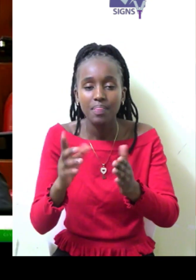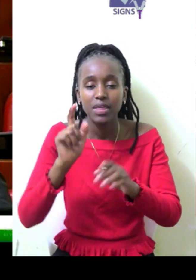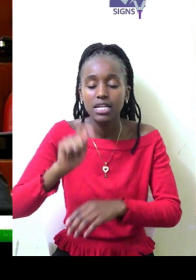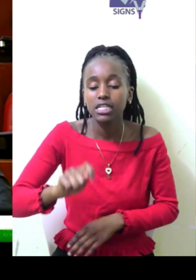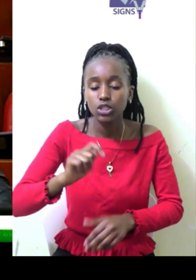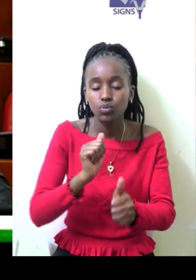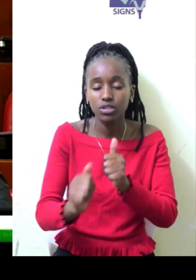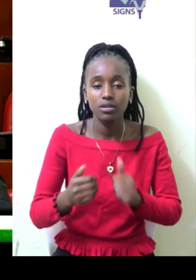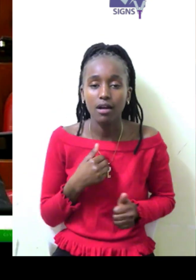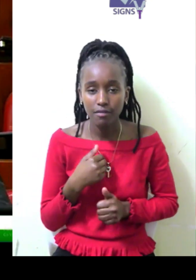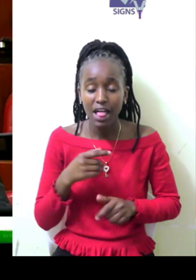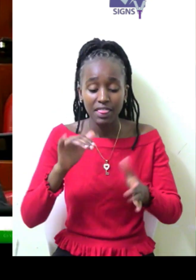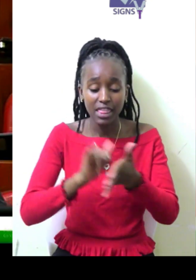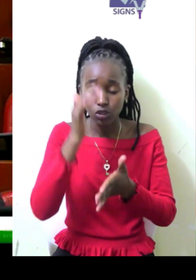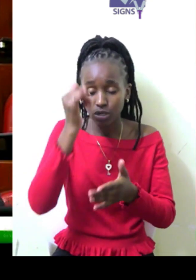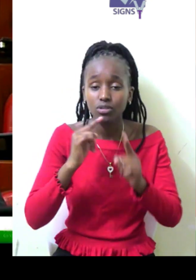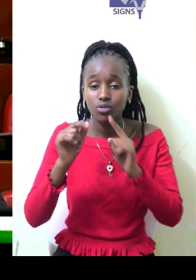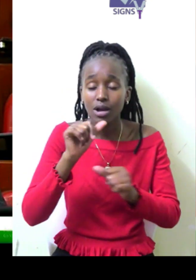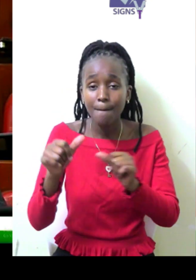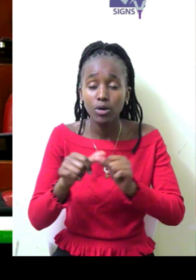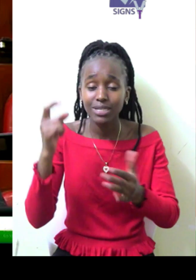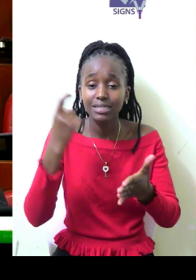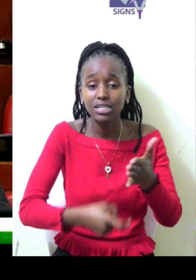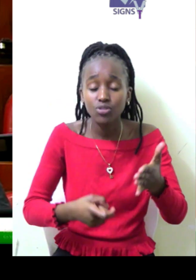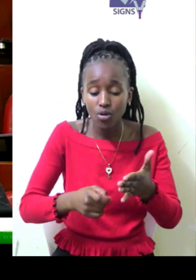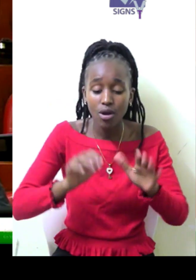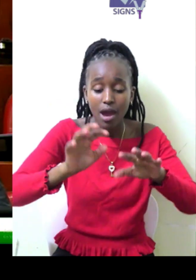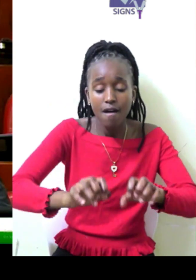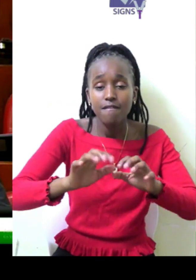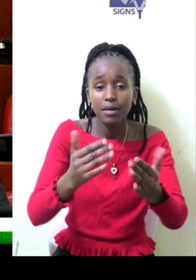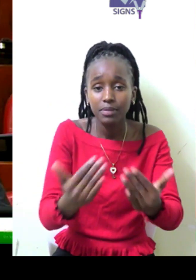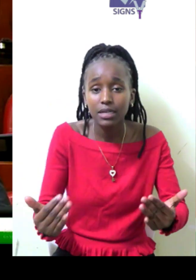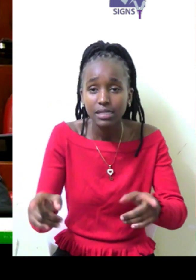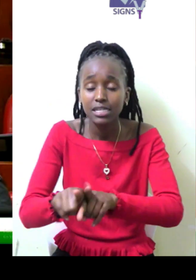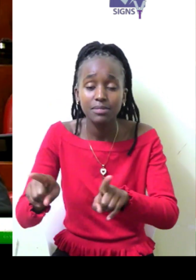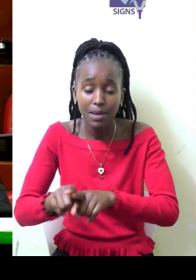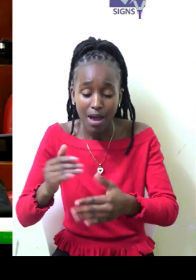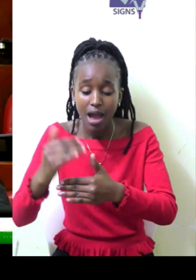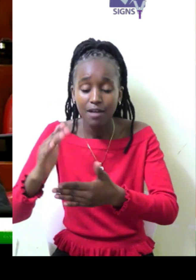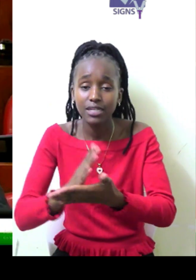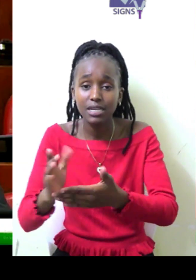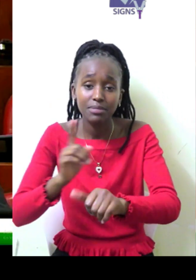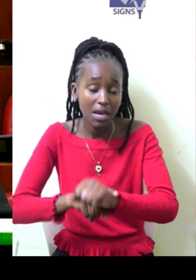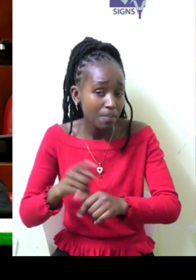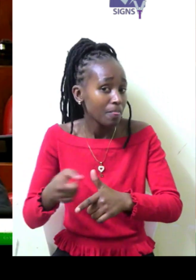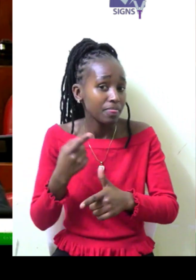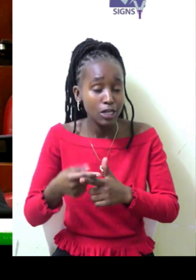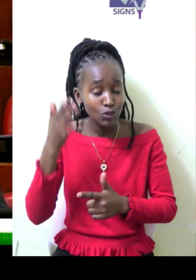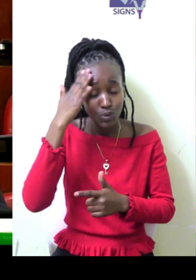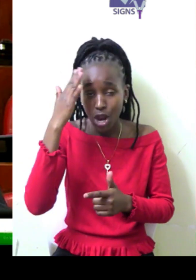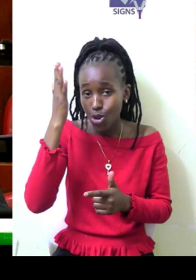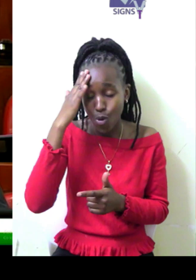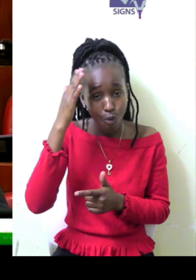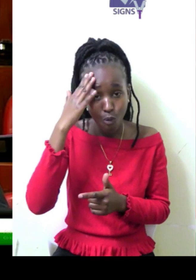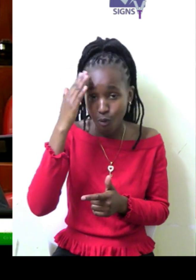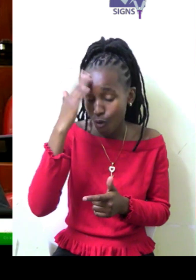rating taxation on the farm inputs. In another few days or so, food production will be low